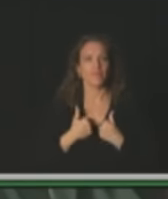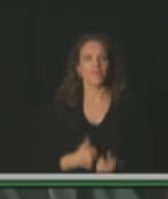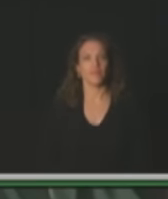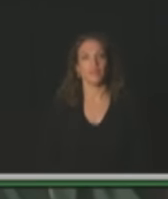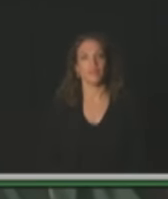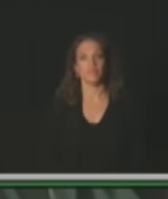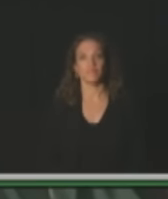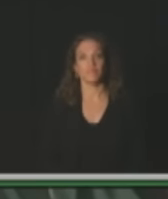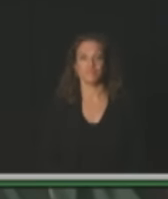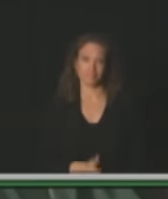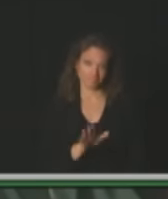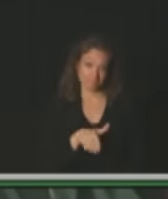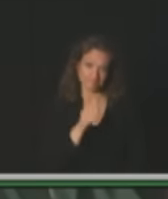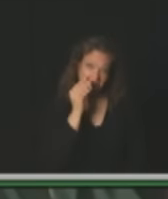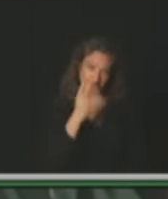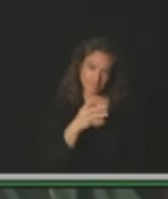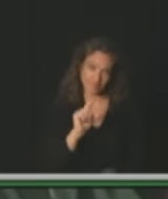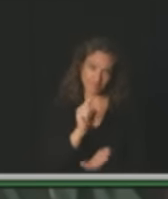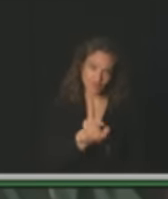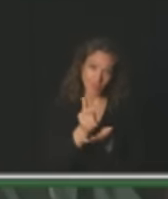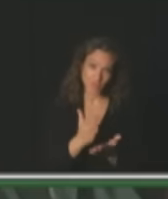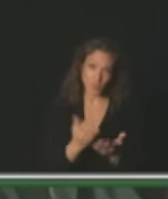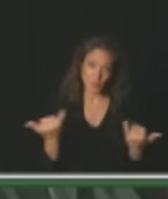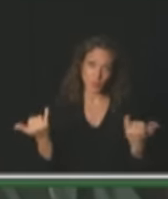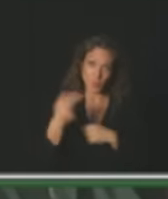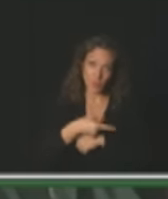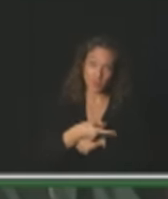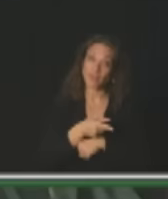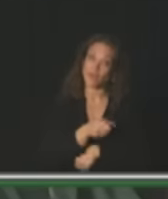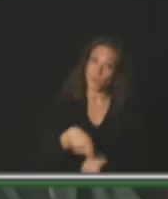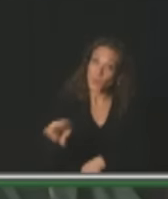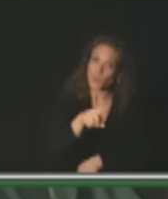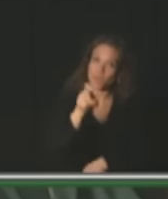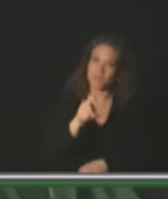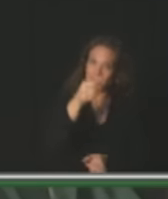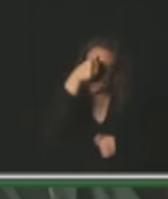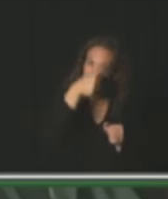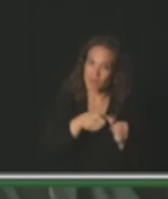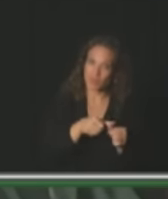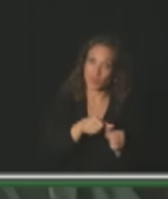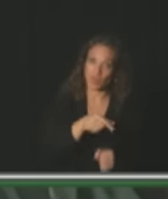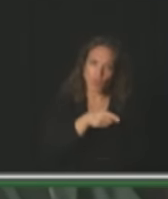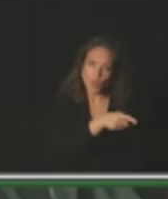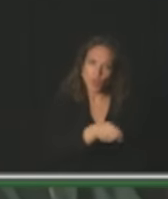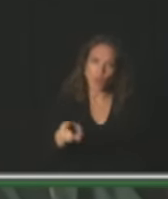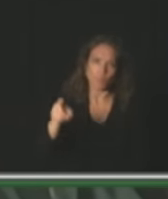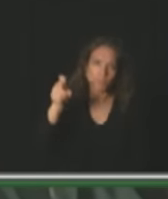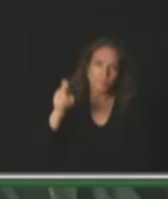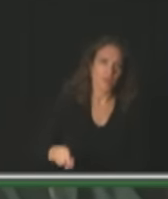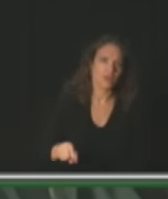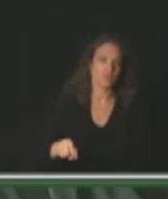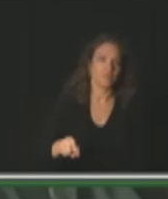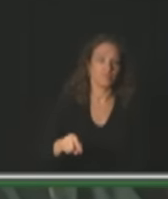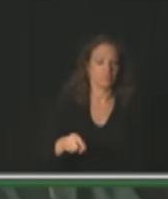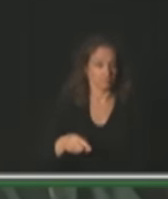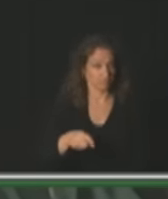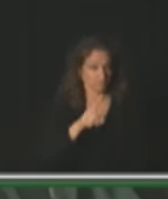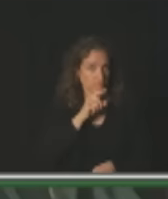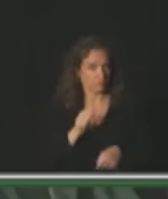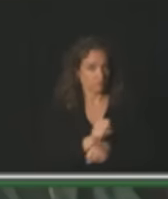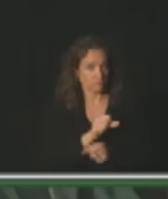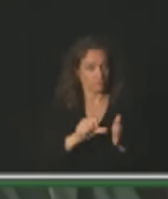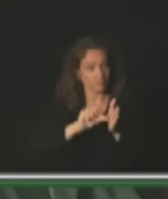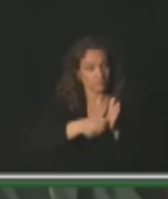But graduates today, you have to remember that you must, and I mean